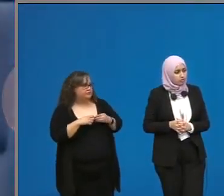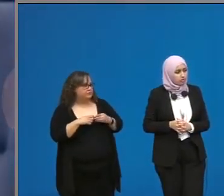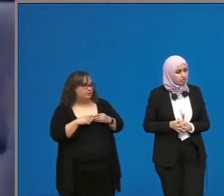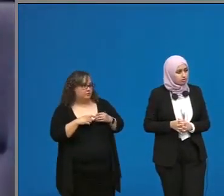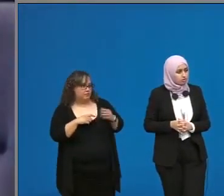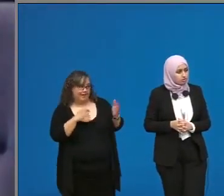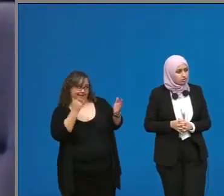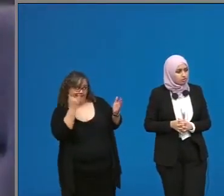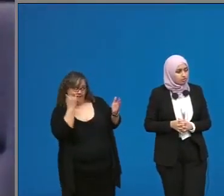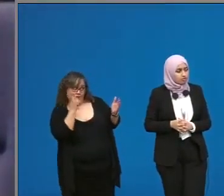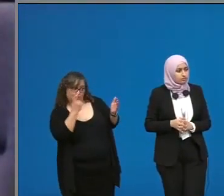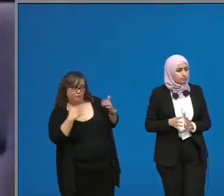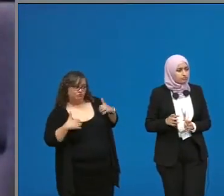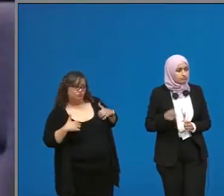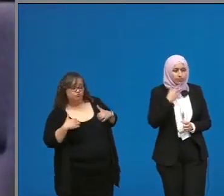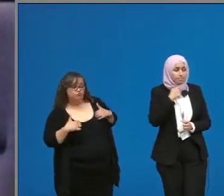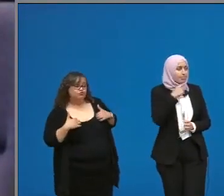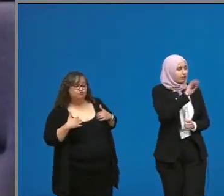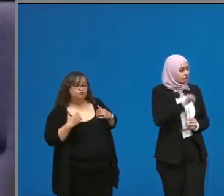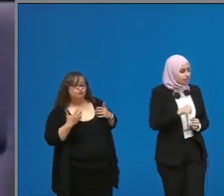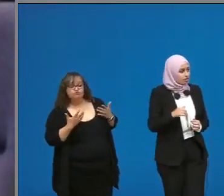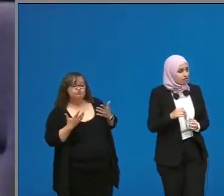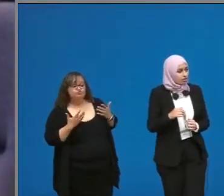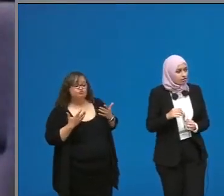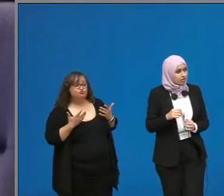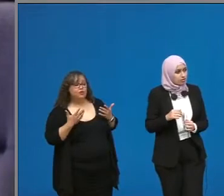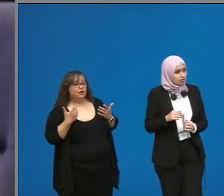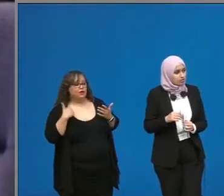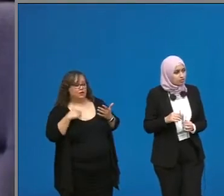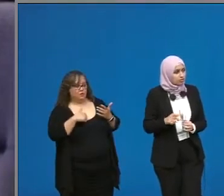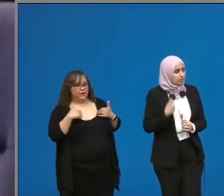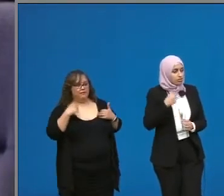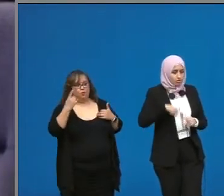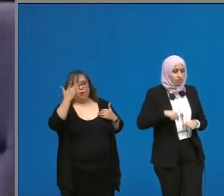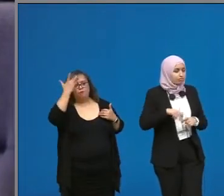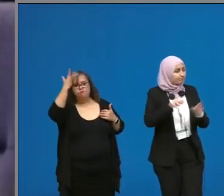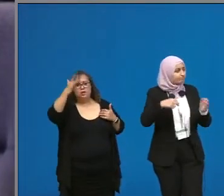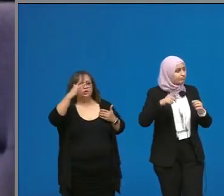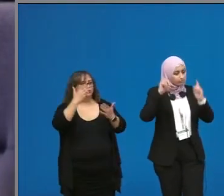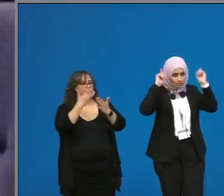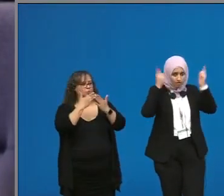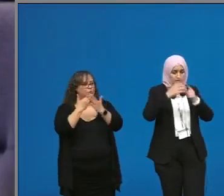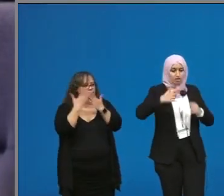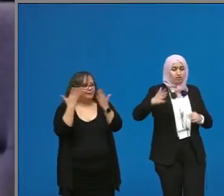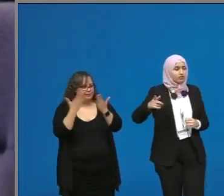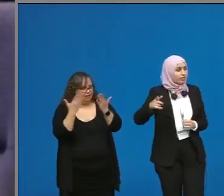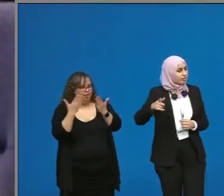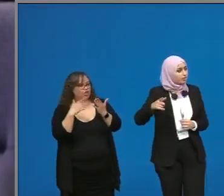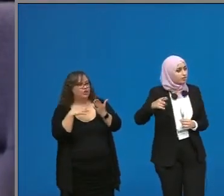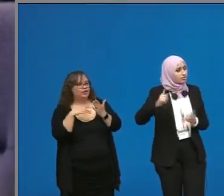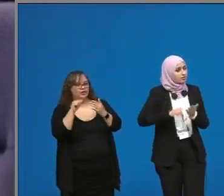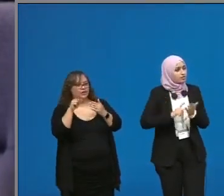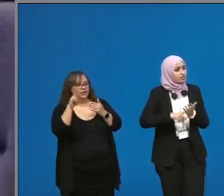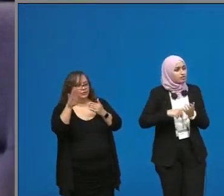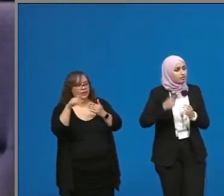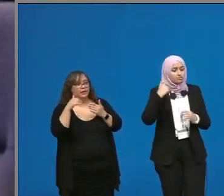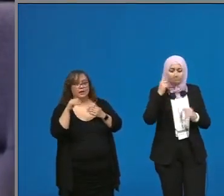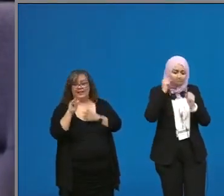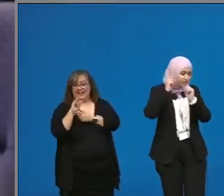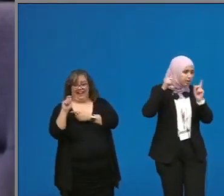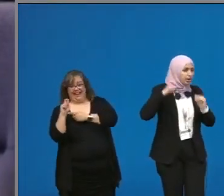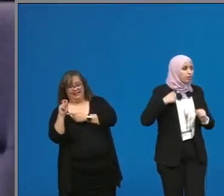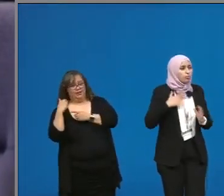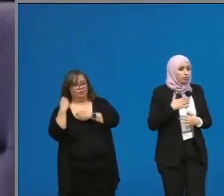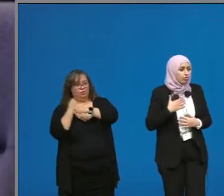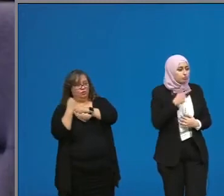interested in, you said you need resources, we have brilliant students here at AUB, and we're in IT, we're doing some work with